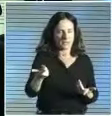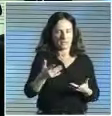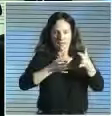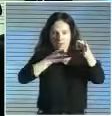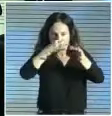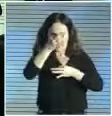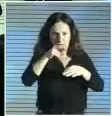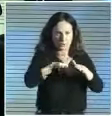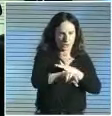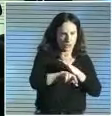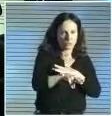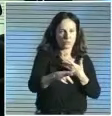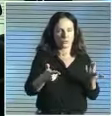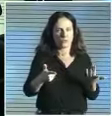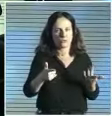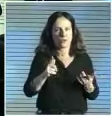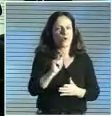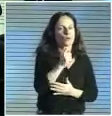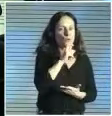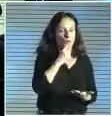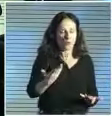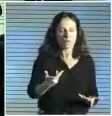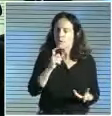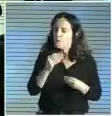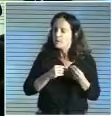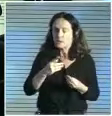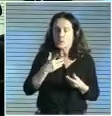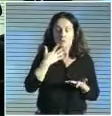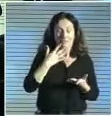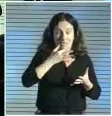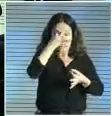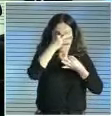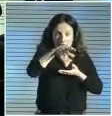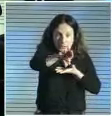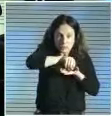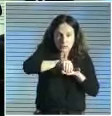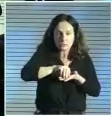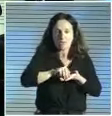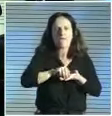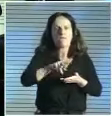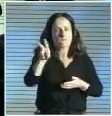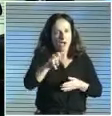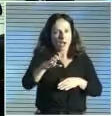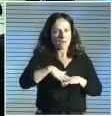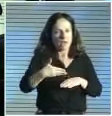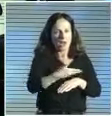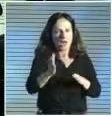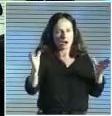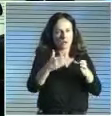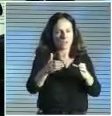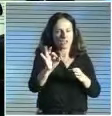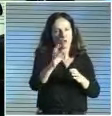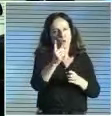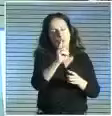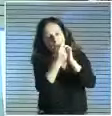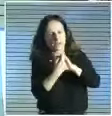you're collecting that might be helpful to communities or vice versa, that that would be much more applicable? So it just